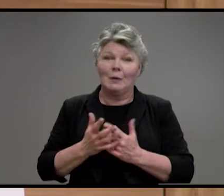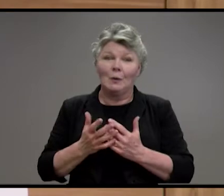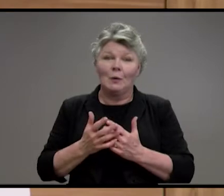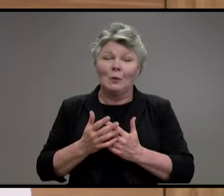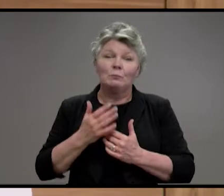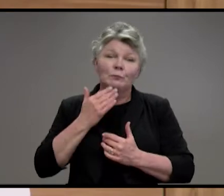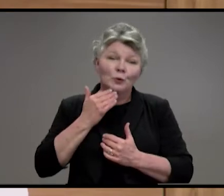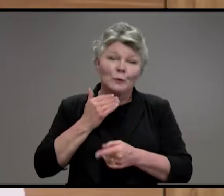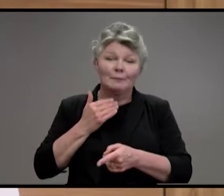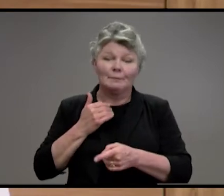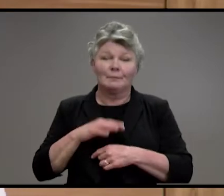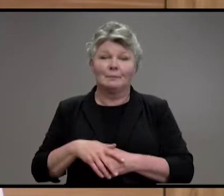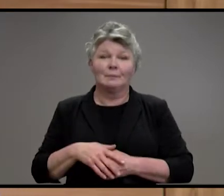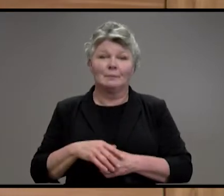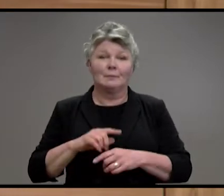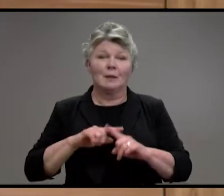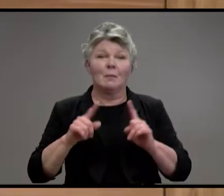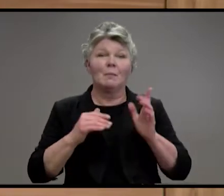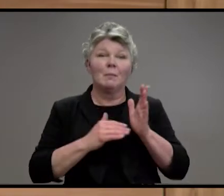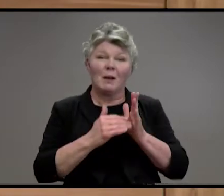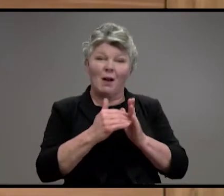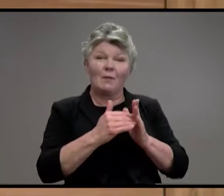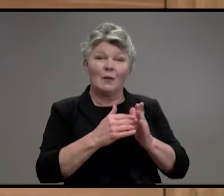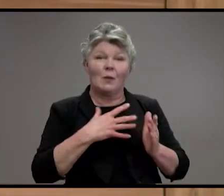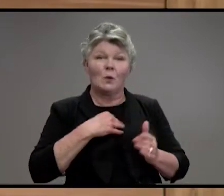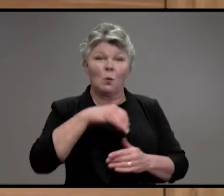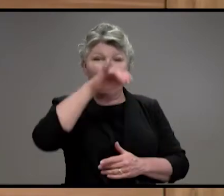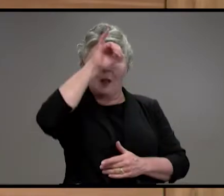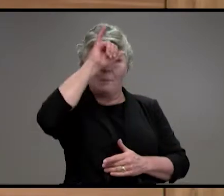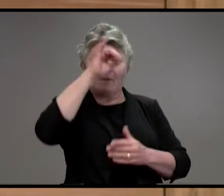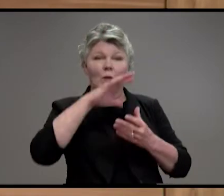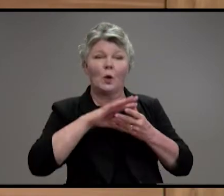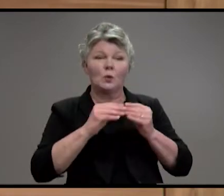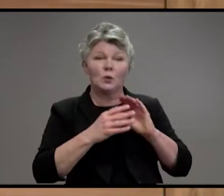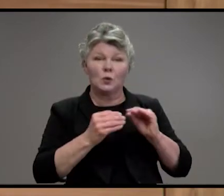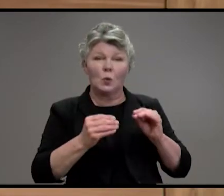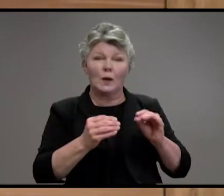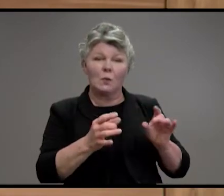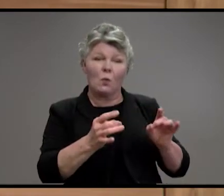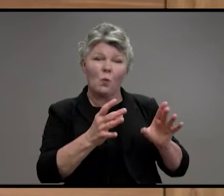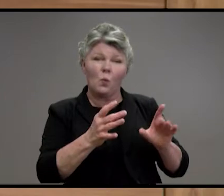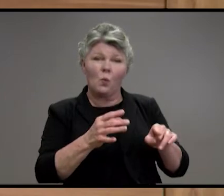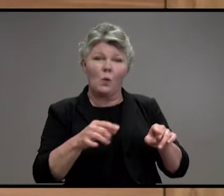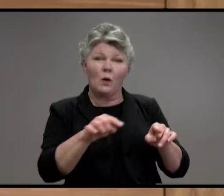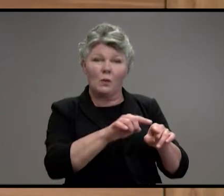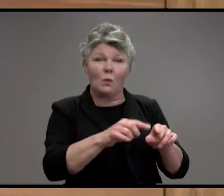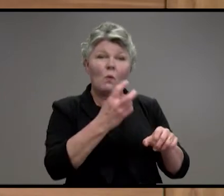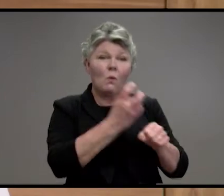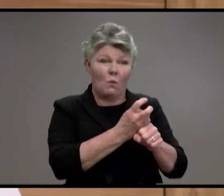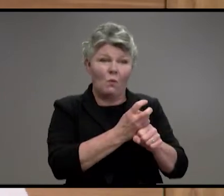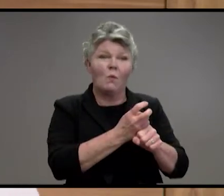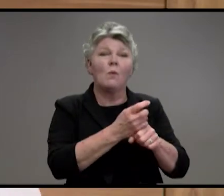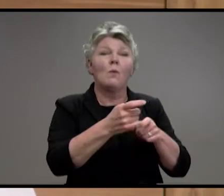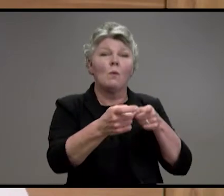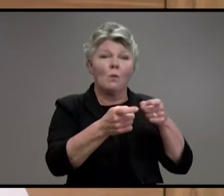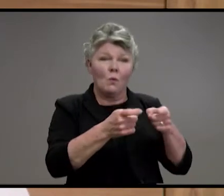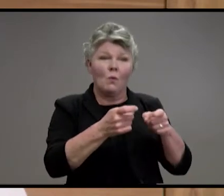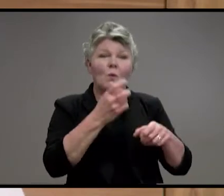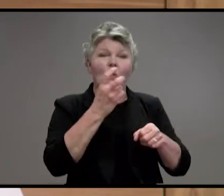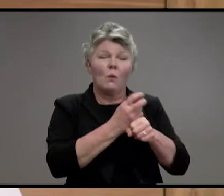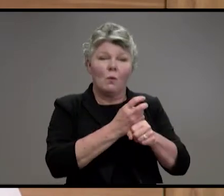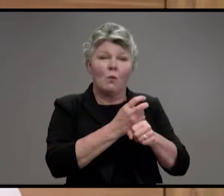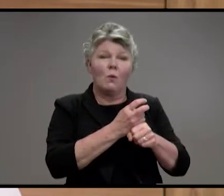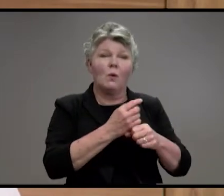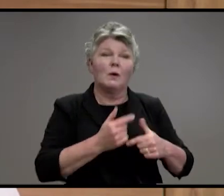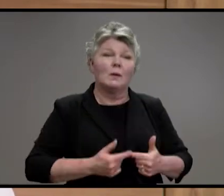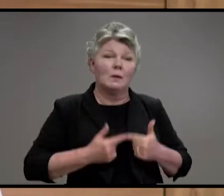Unfortunately, many white buffalo stories end in tragedy. These are the stories that are the hardest to hear. They are even harder to